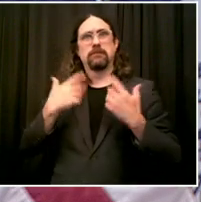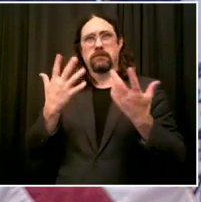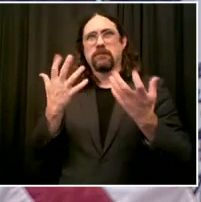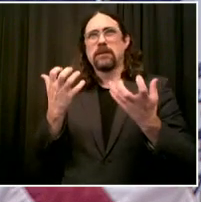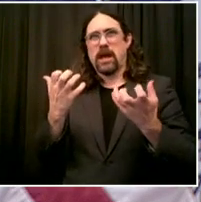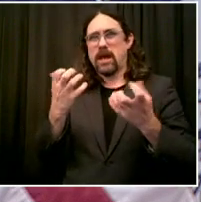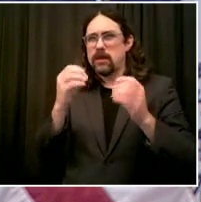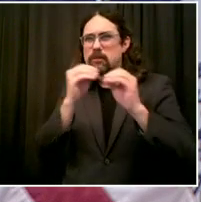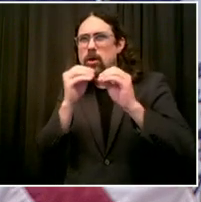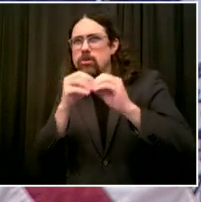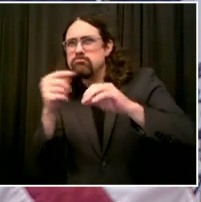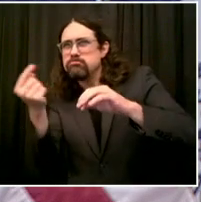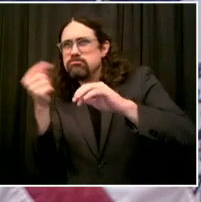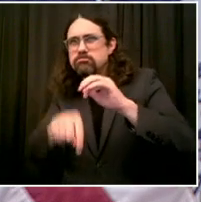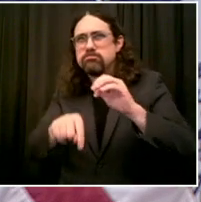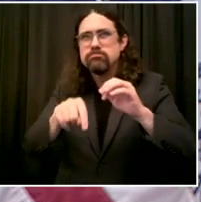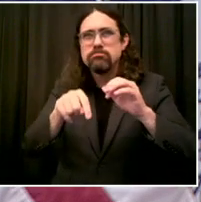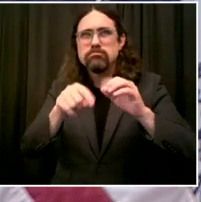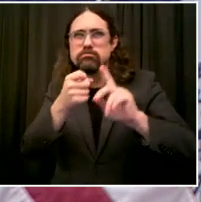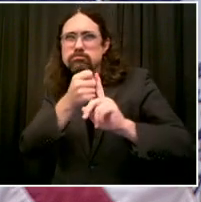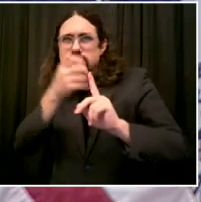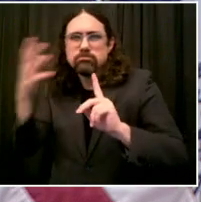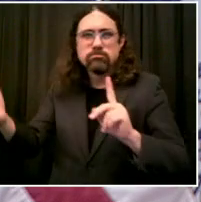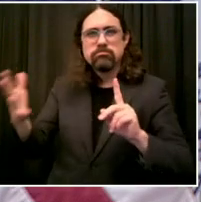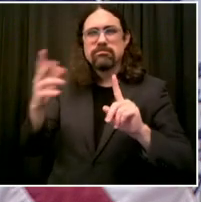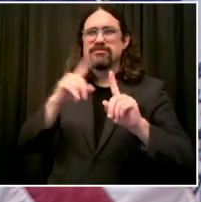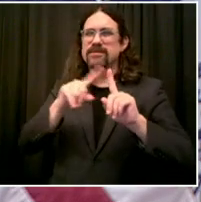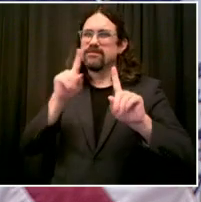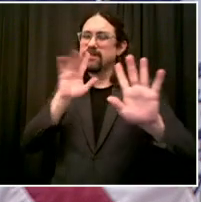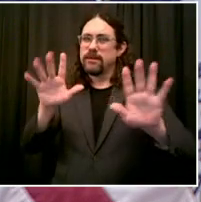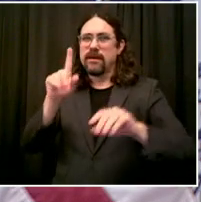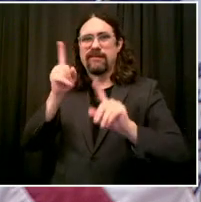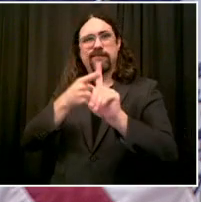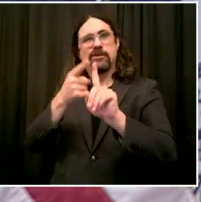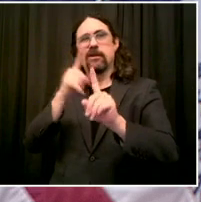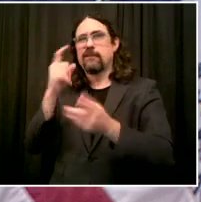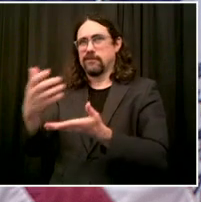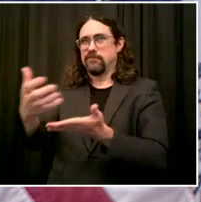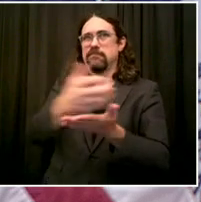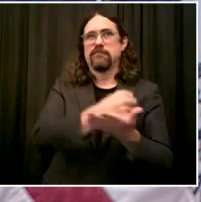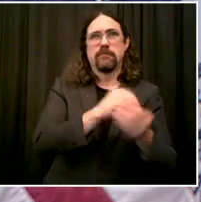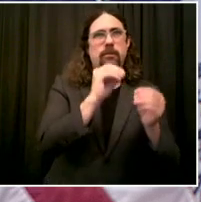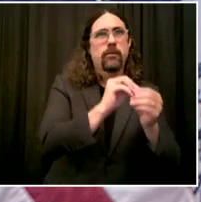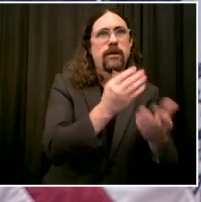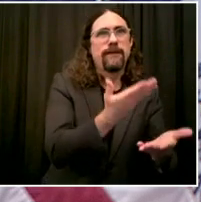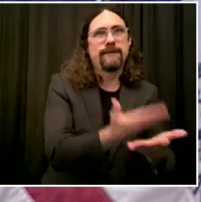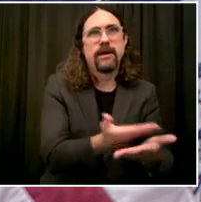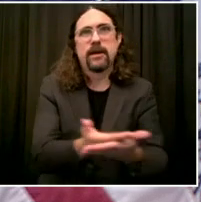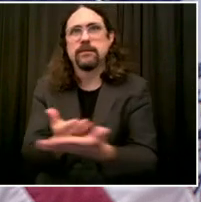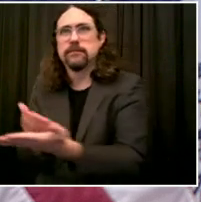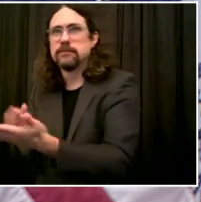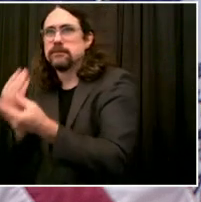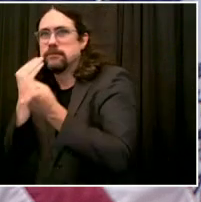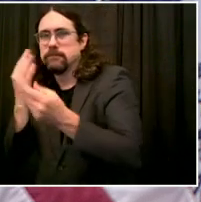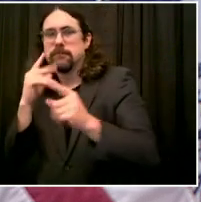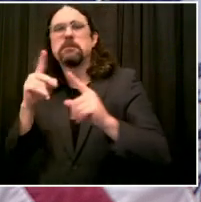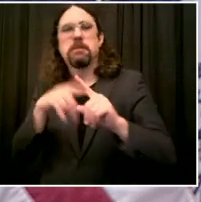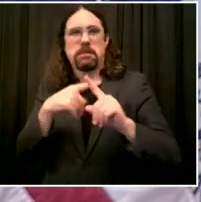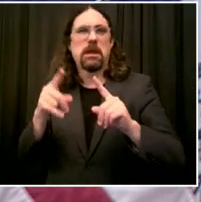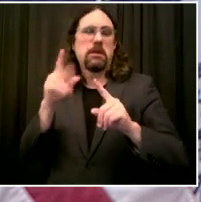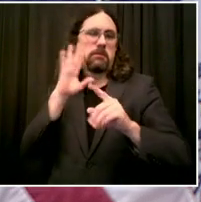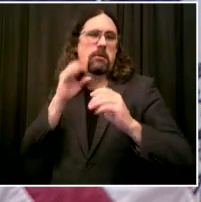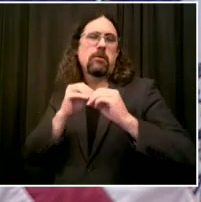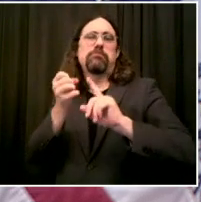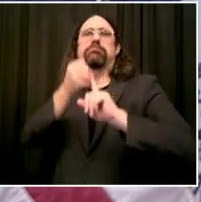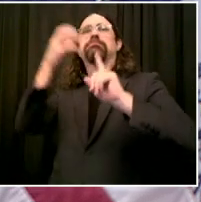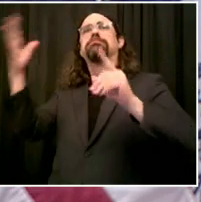police killings of civilians in New York City that the health department has been compiling, that the New York Times